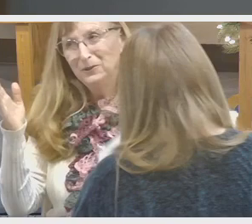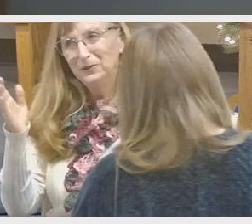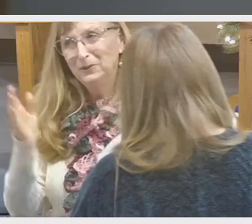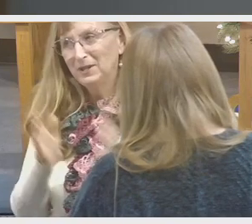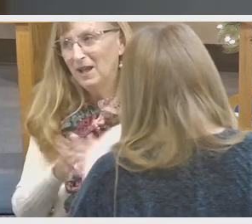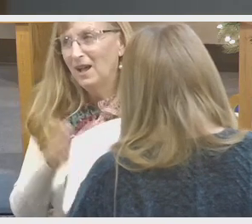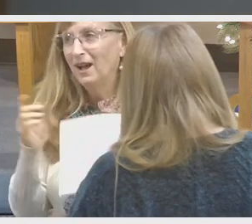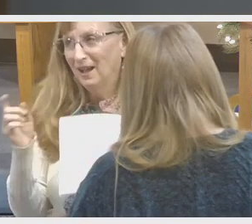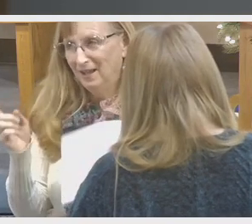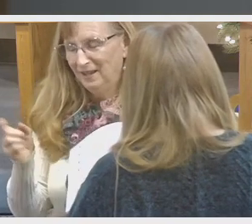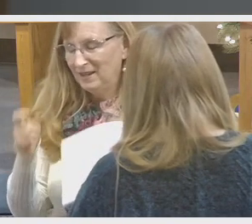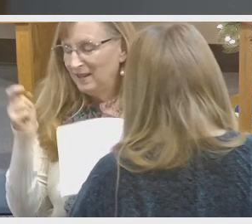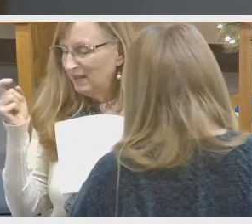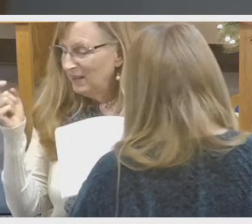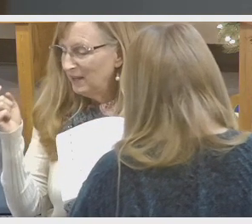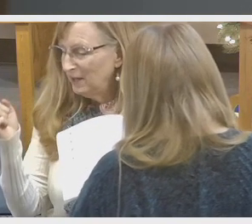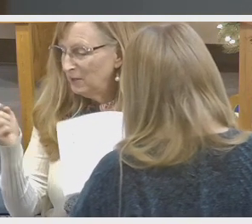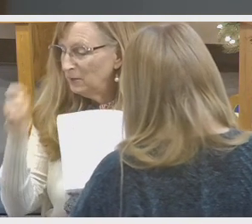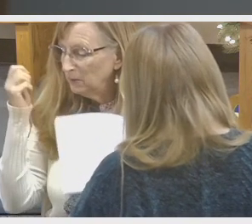alleluia,